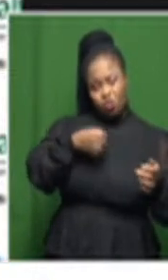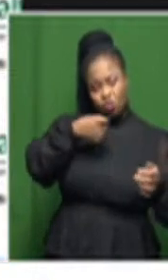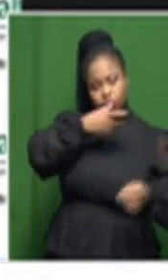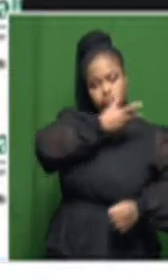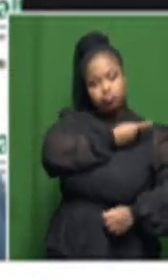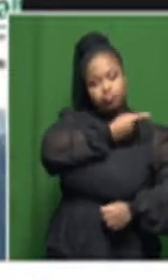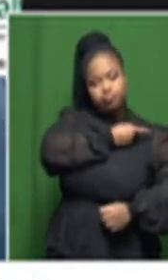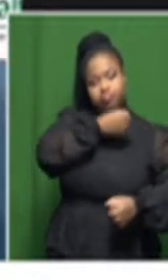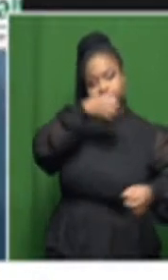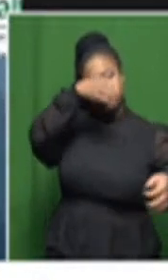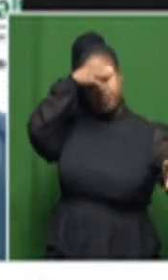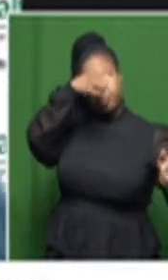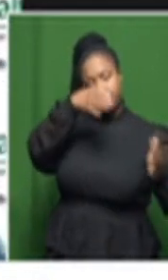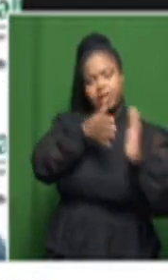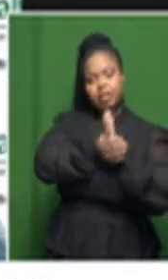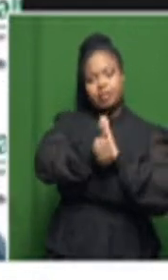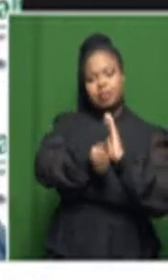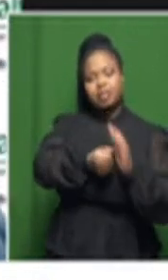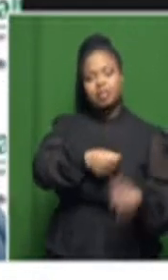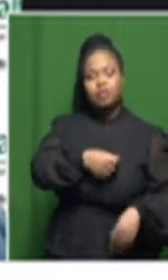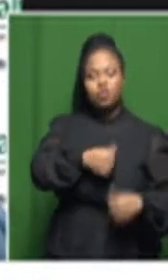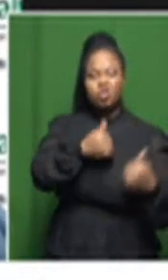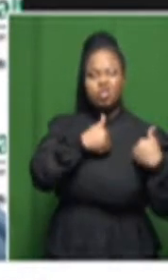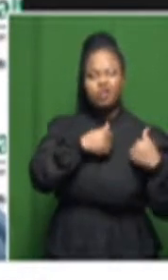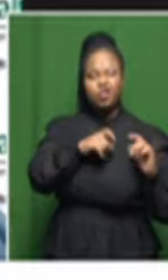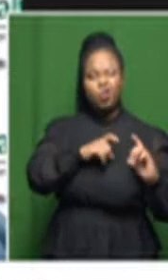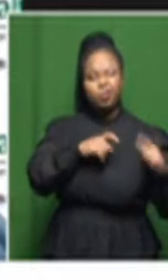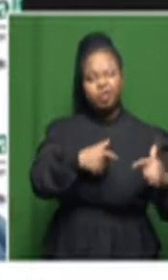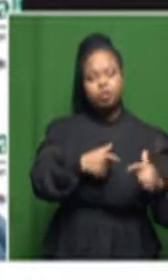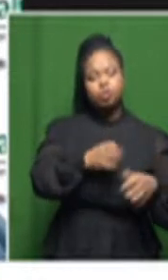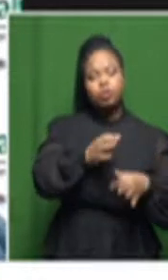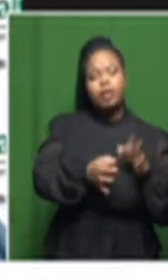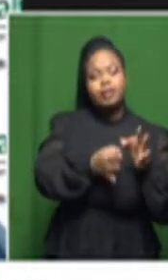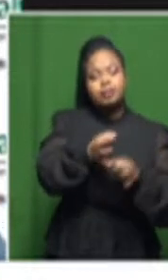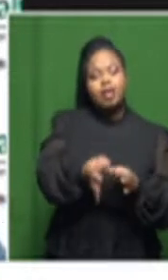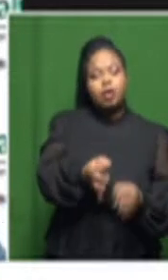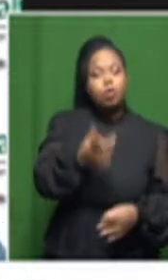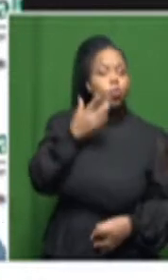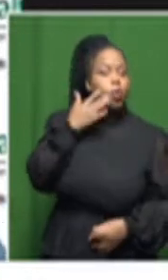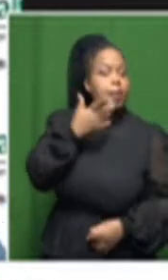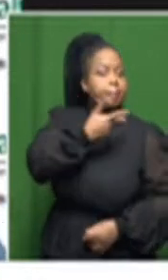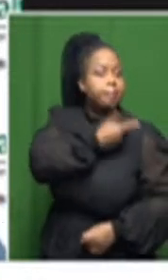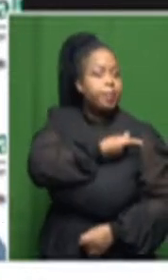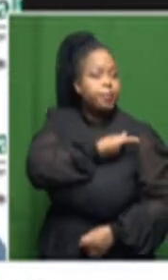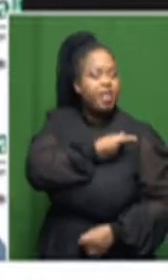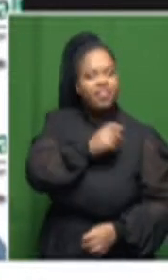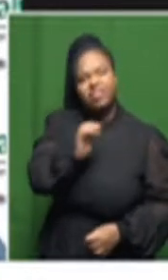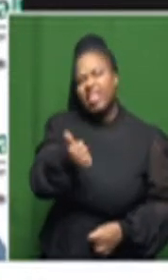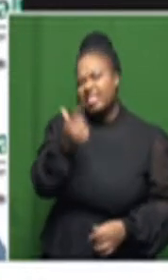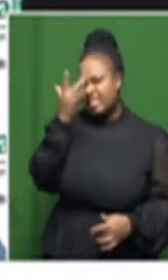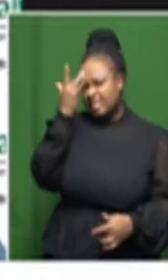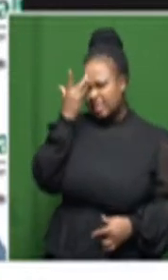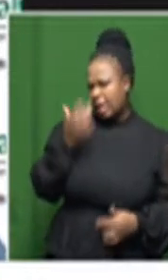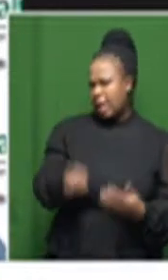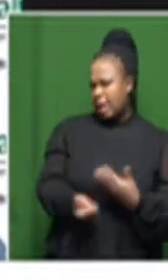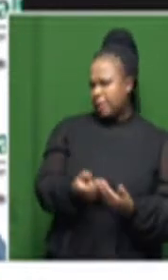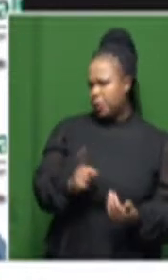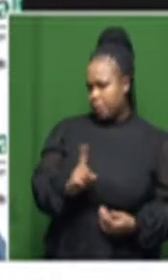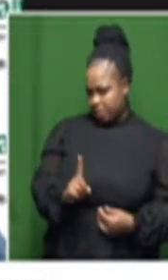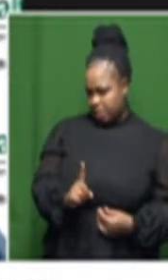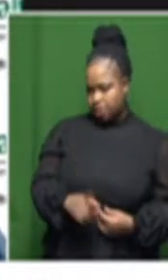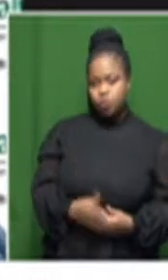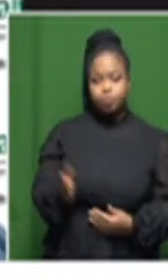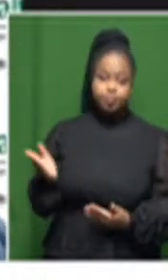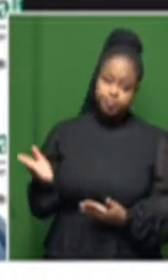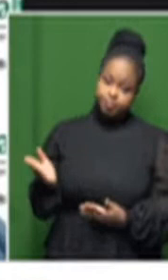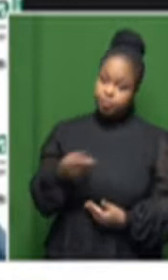the issue of adverse events following immunization. Without wasting any time, I'm going to hand over to Prof. Prof,